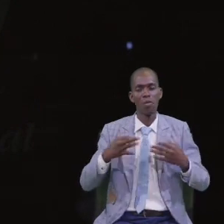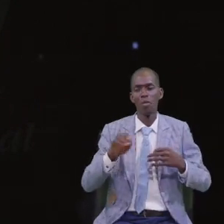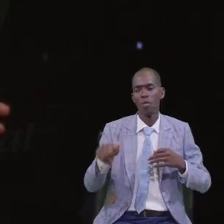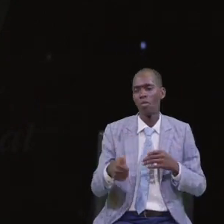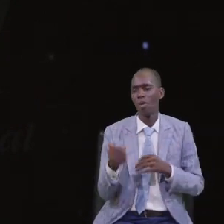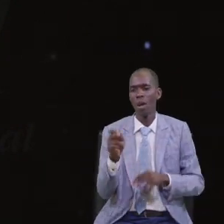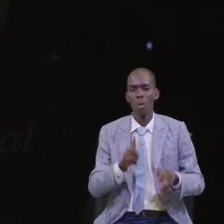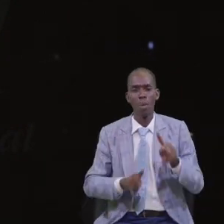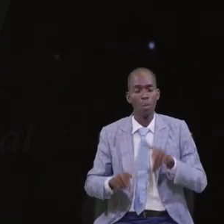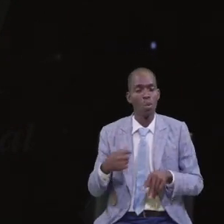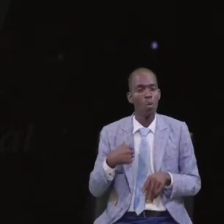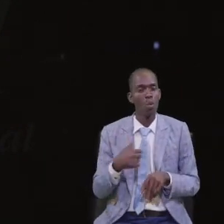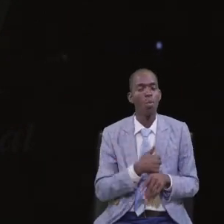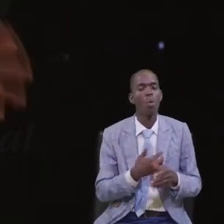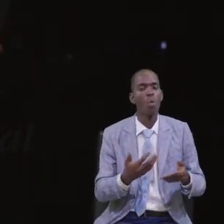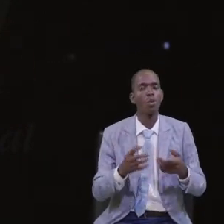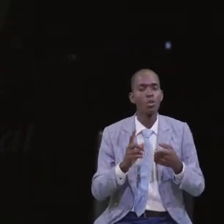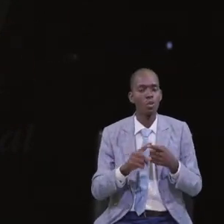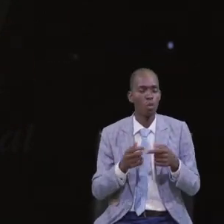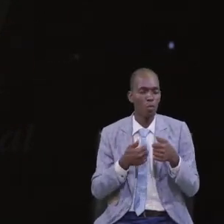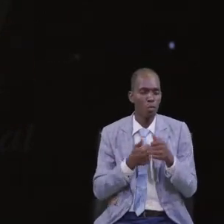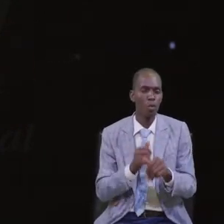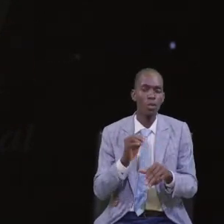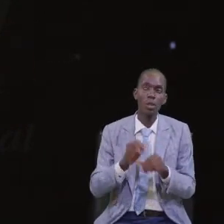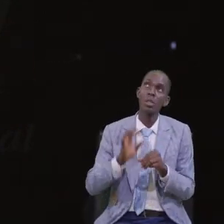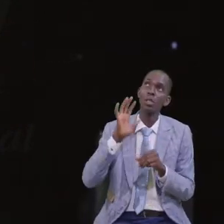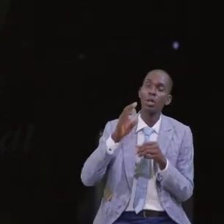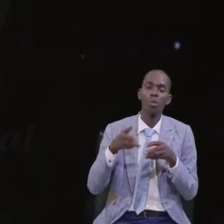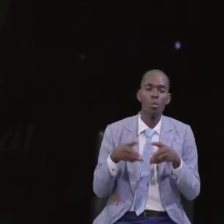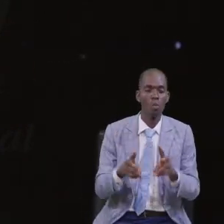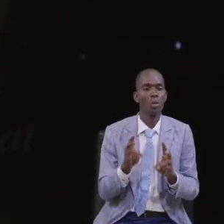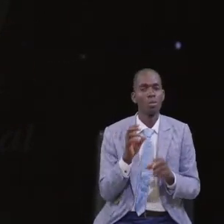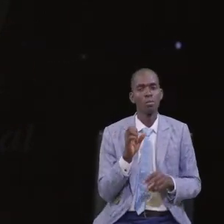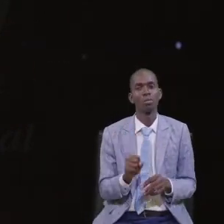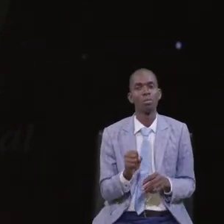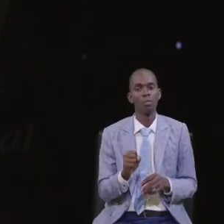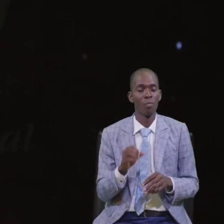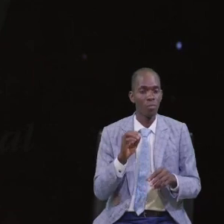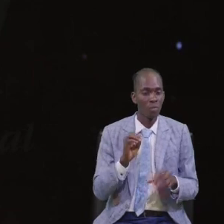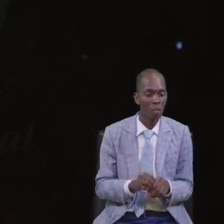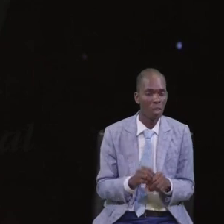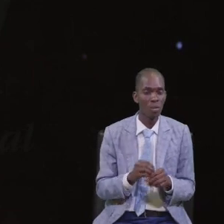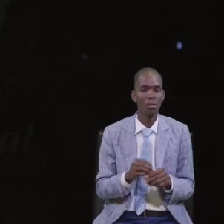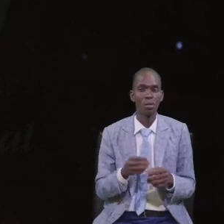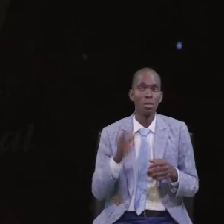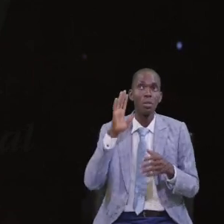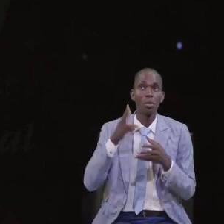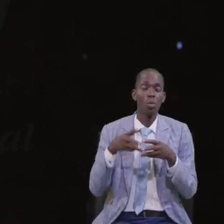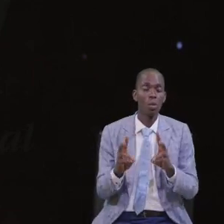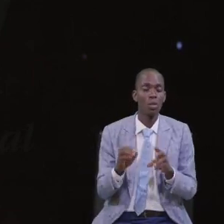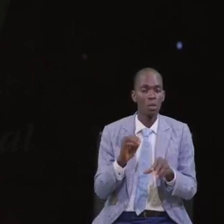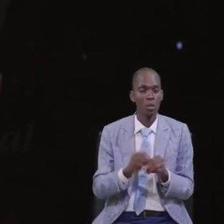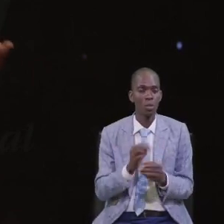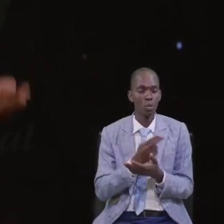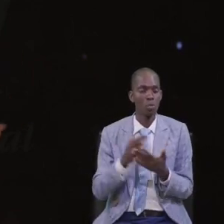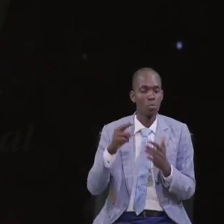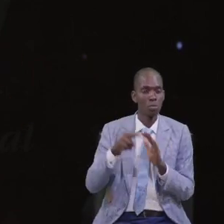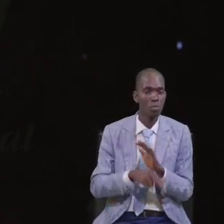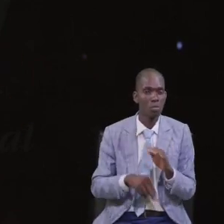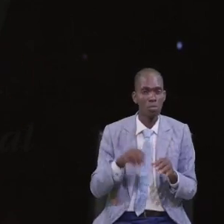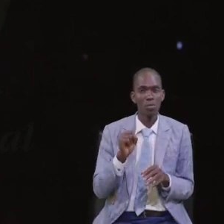to follow in his steps in life, in godliness, in holiness,